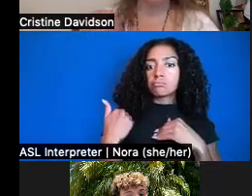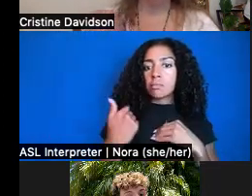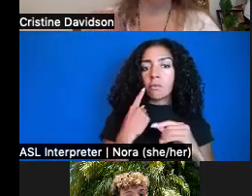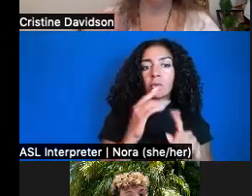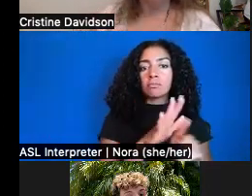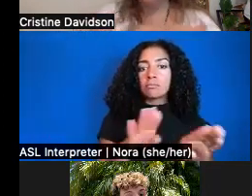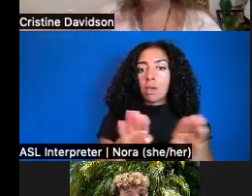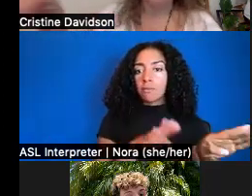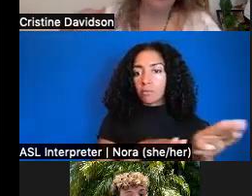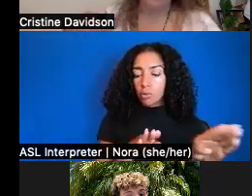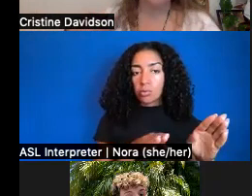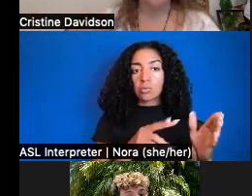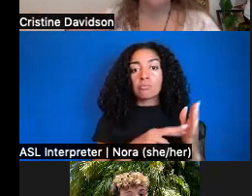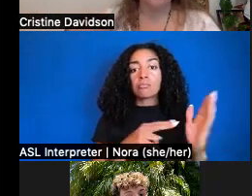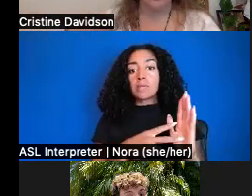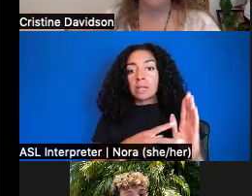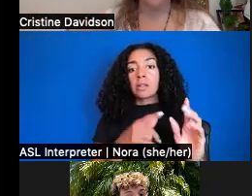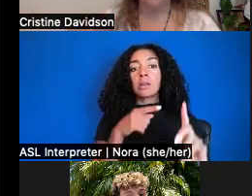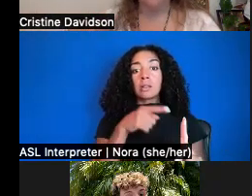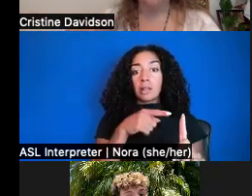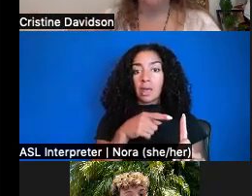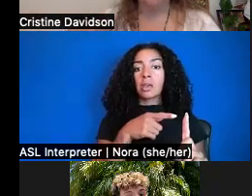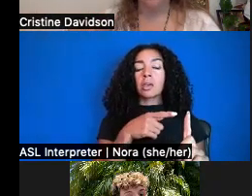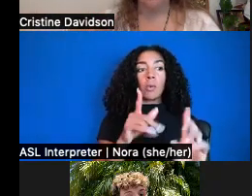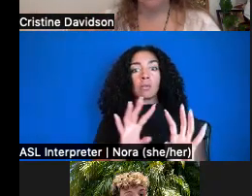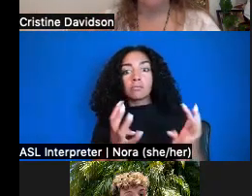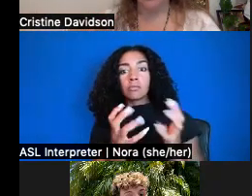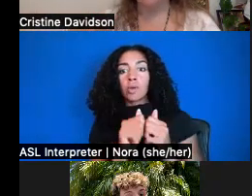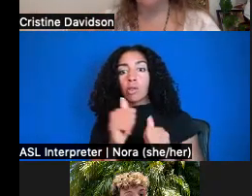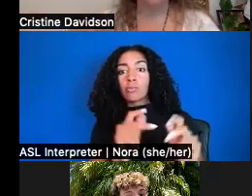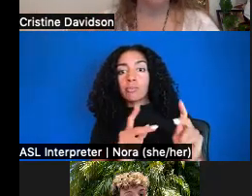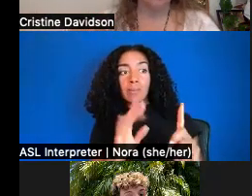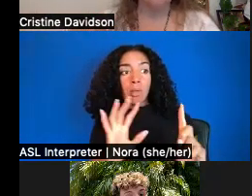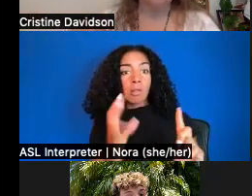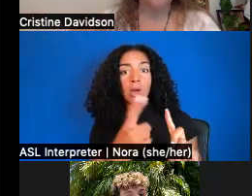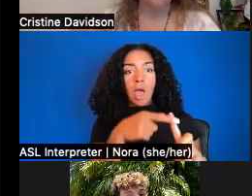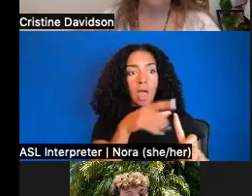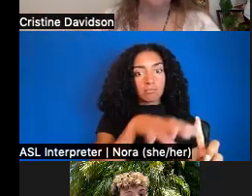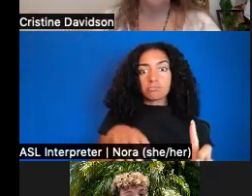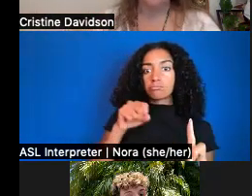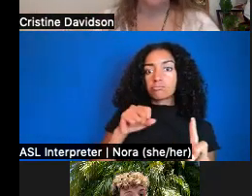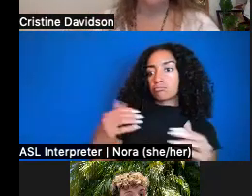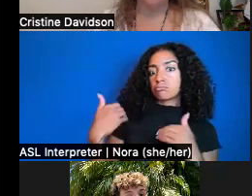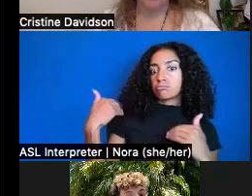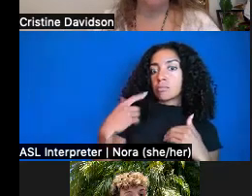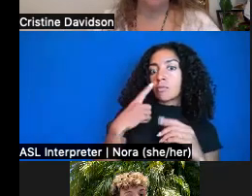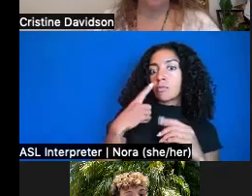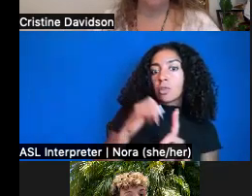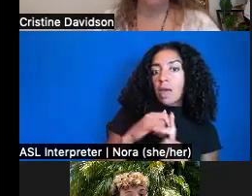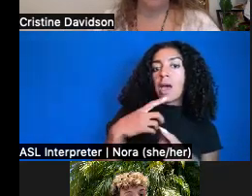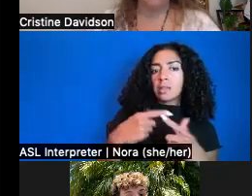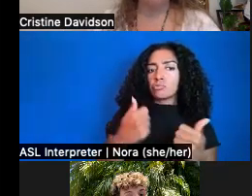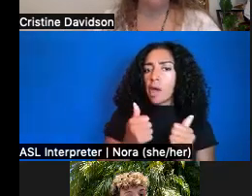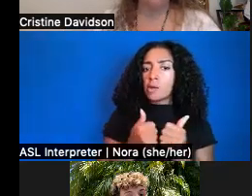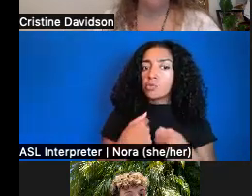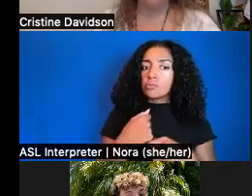take responsibility for it with others and try to make amends, right? So understanding their patterns of